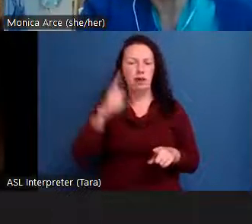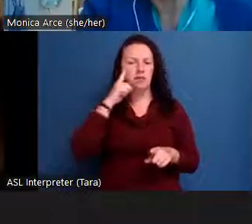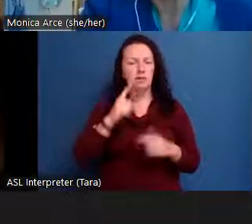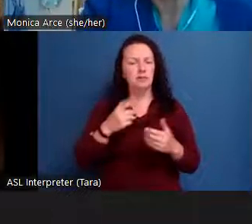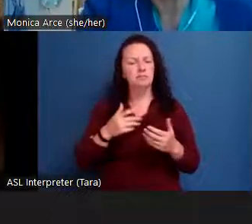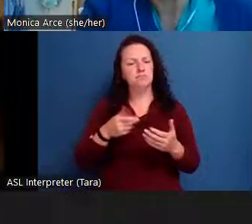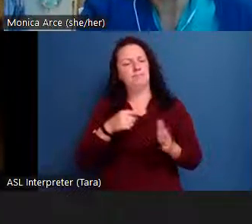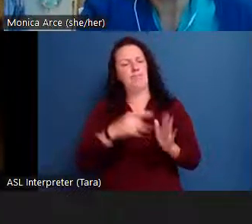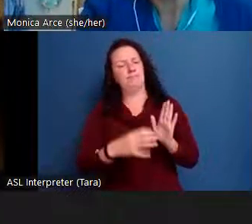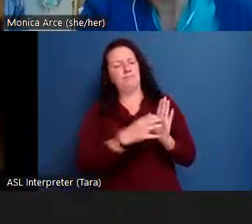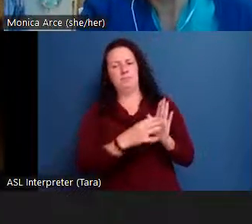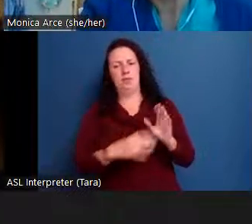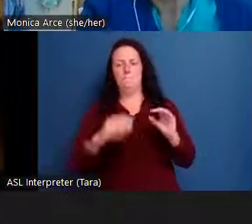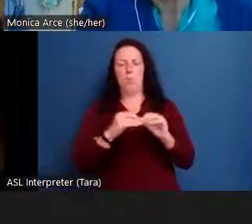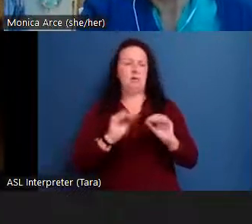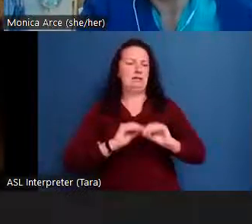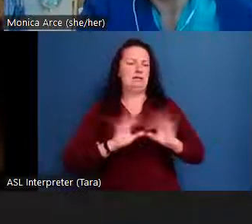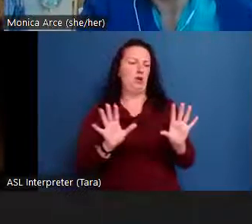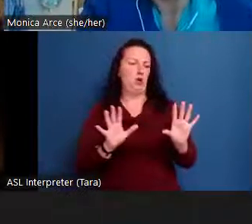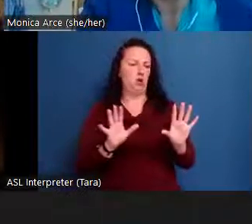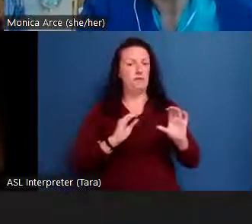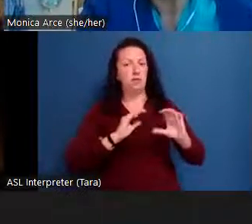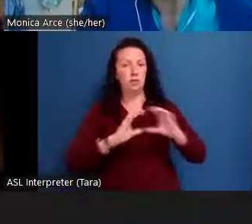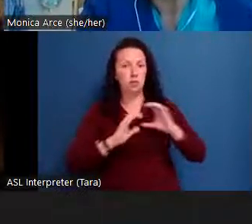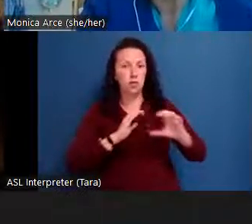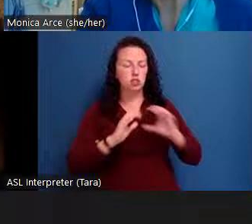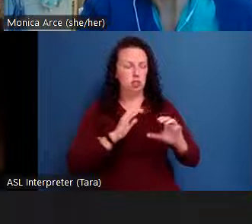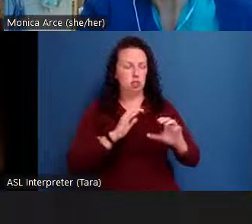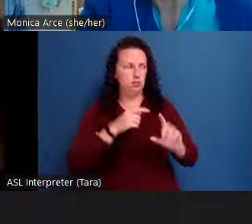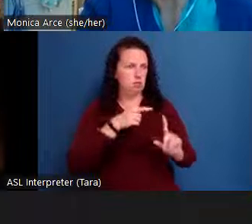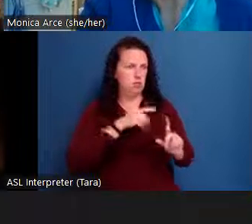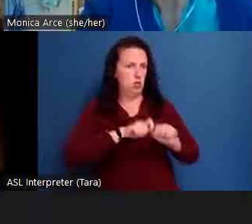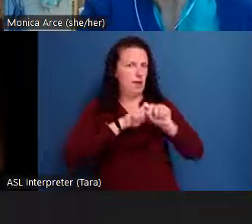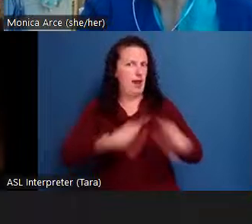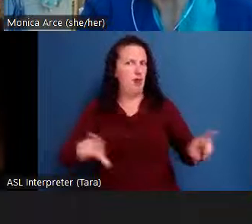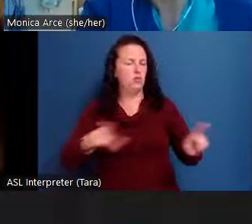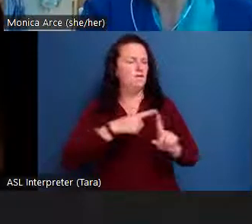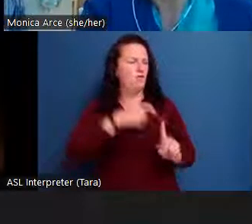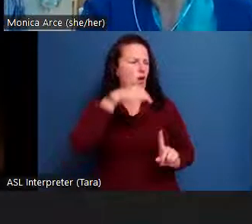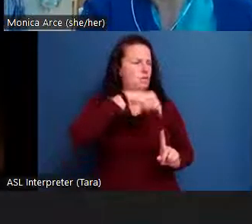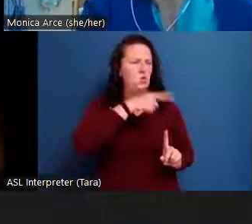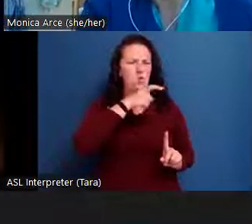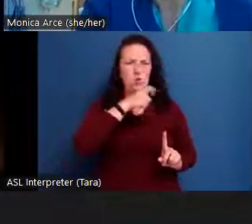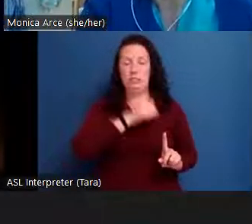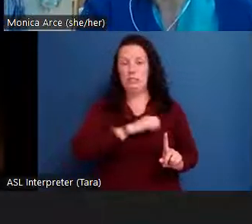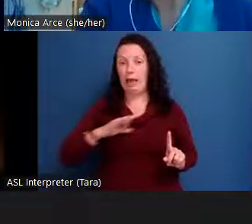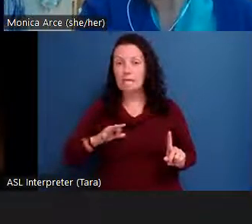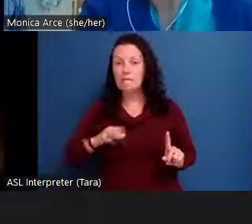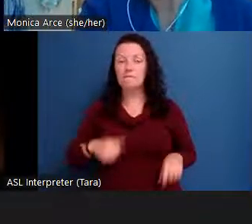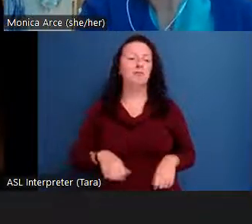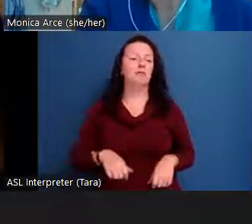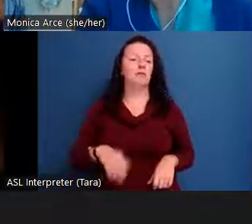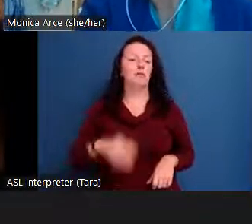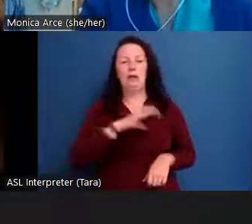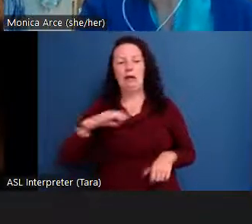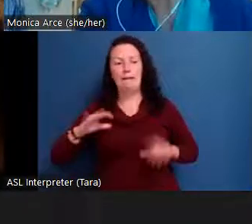the communication coming out of where it's coming from. Is it coming from our staff? Is it coming from the actual commission?